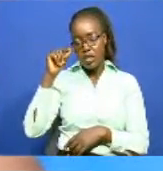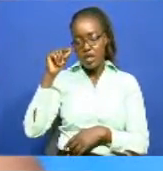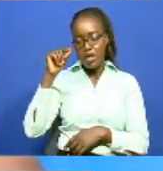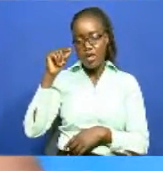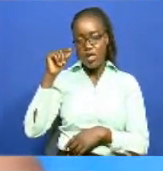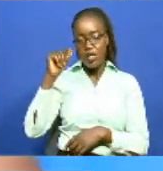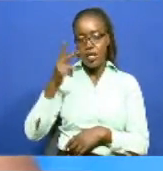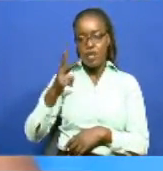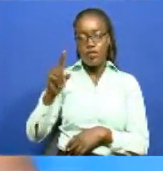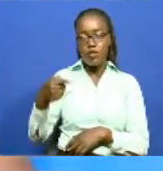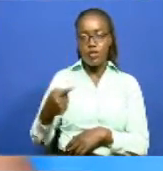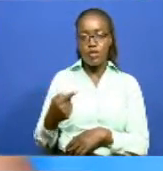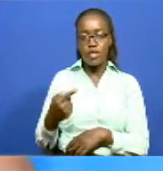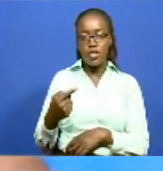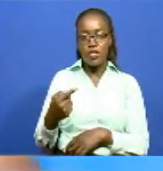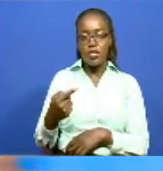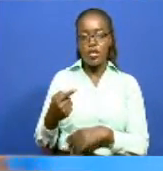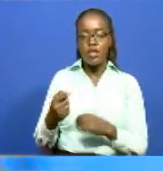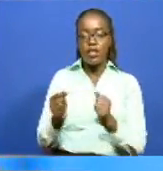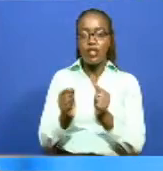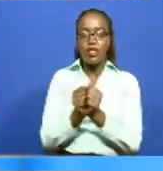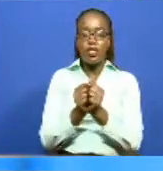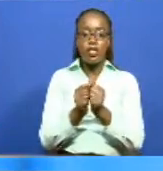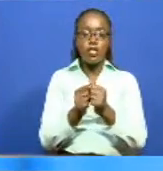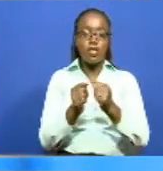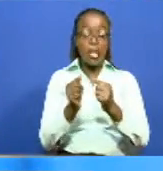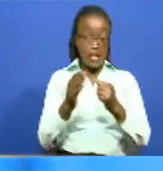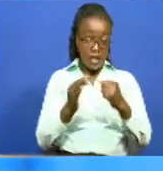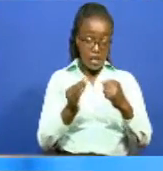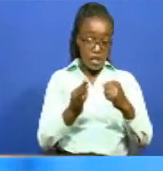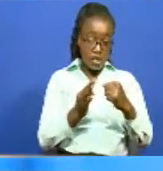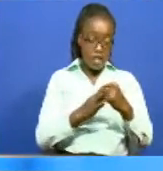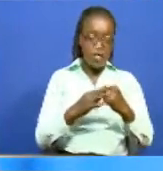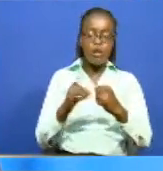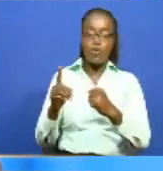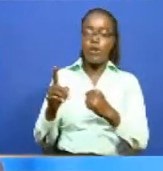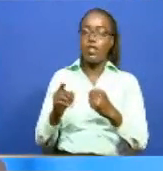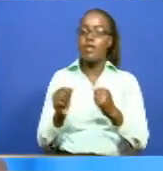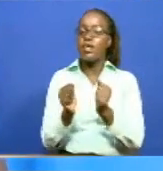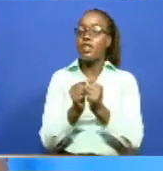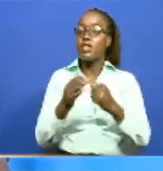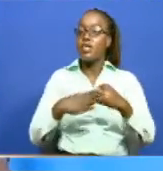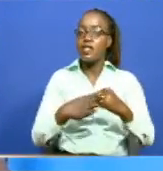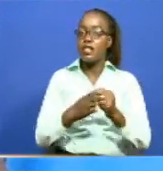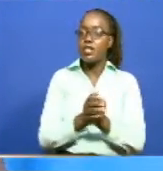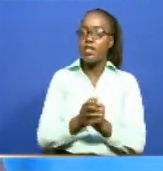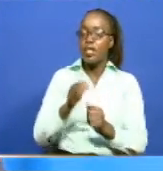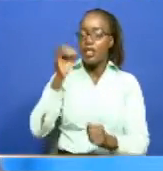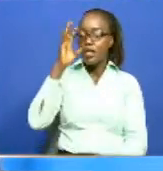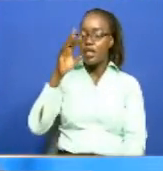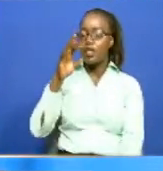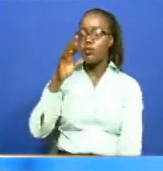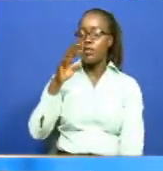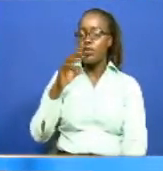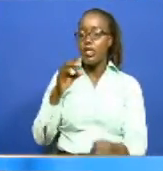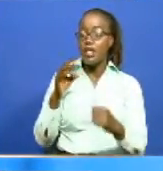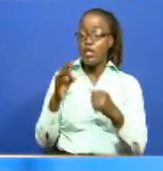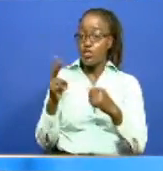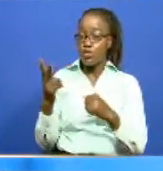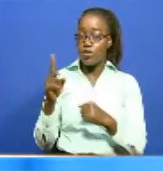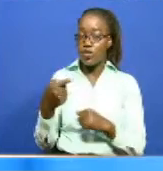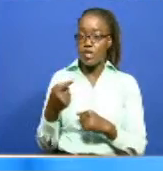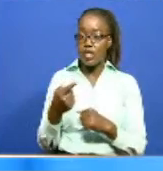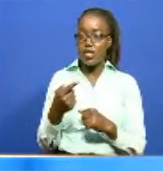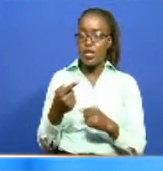at 2,819, and Kiambu County third, having 2,673 cases out of